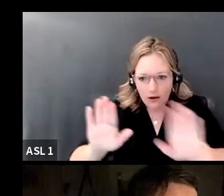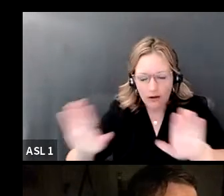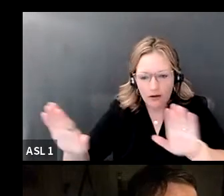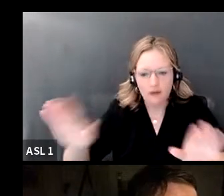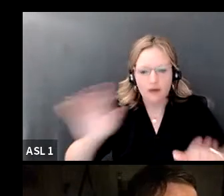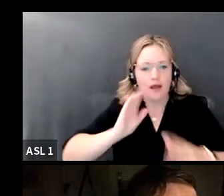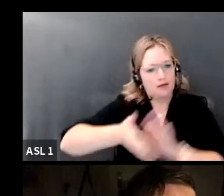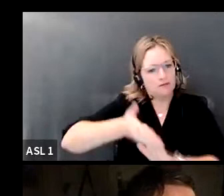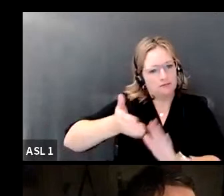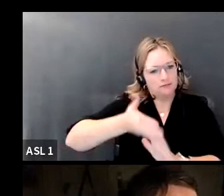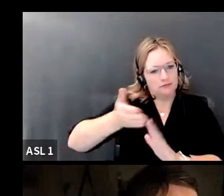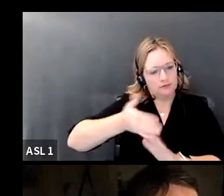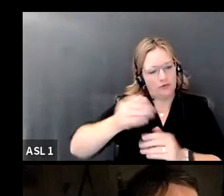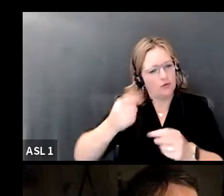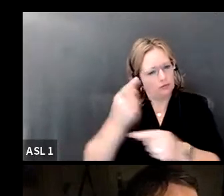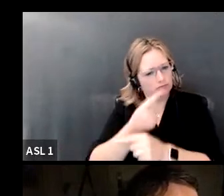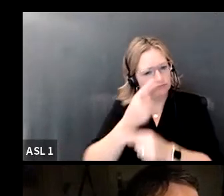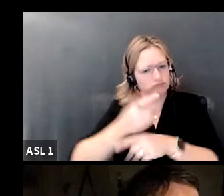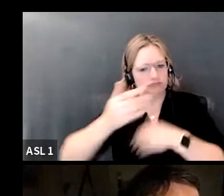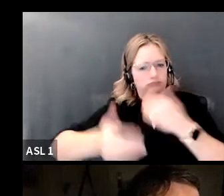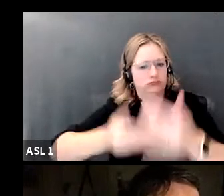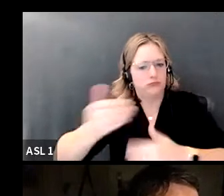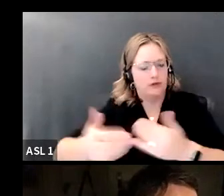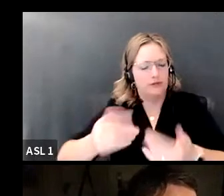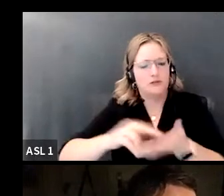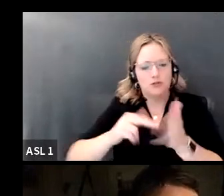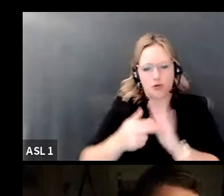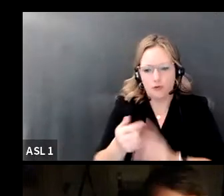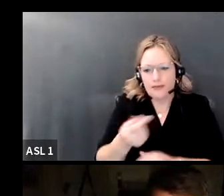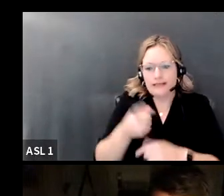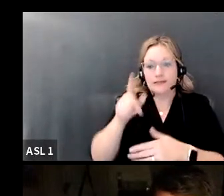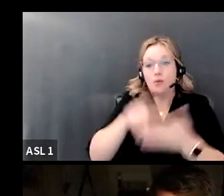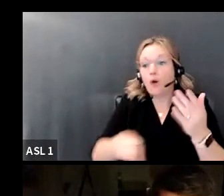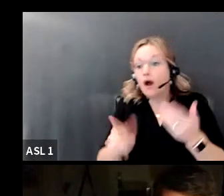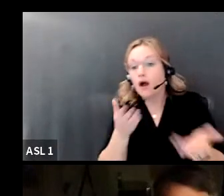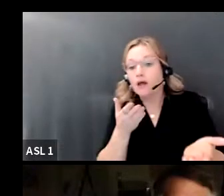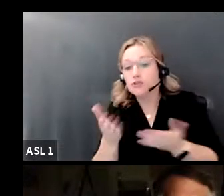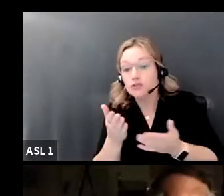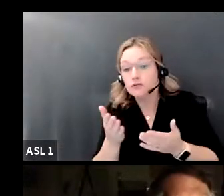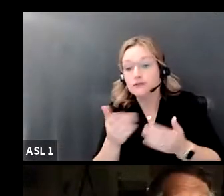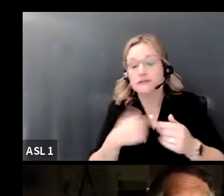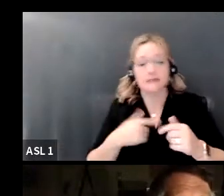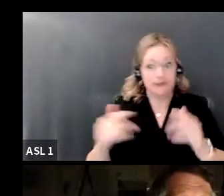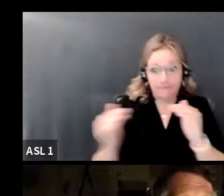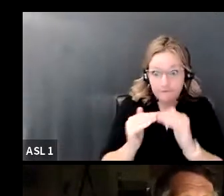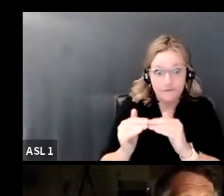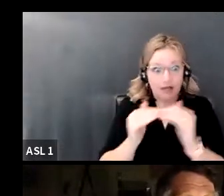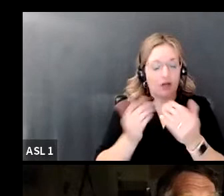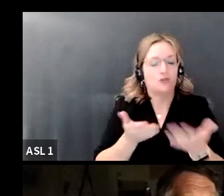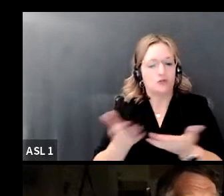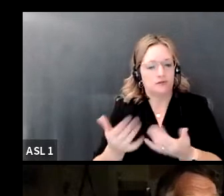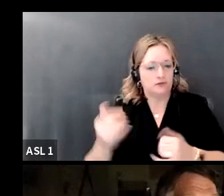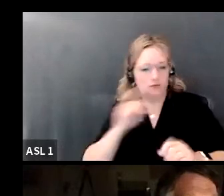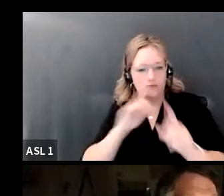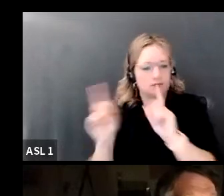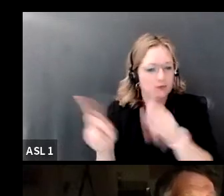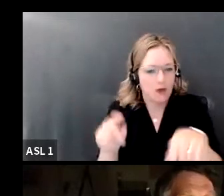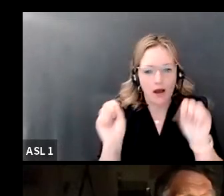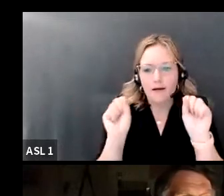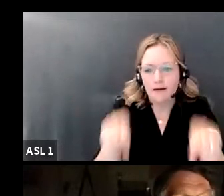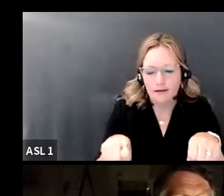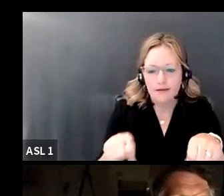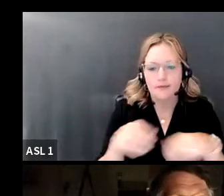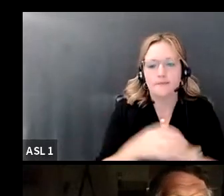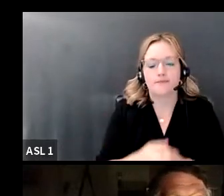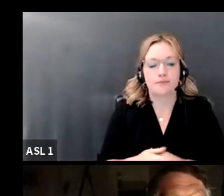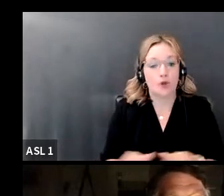process to distribute these funds to the most appropriate services in an equitable way it is also important to recognize that the current